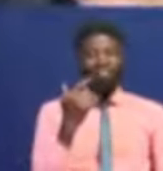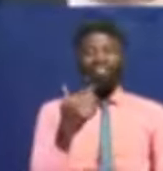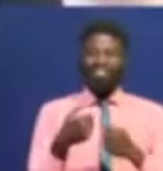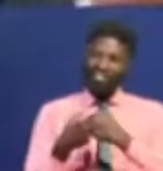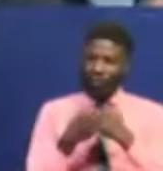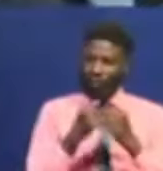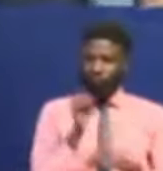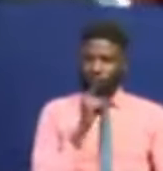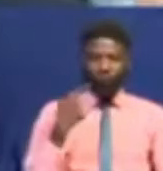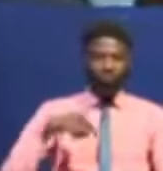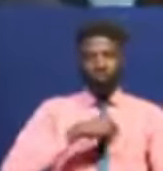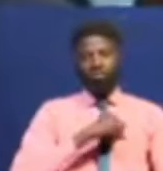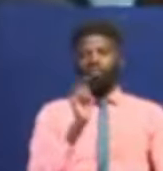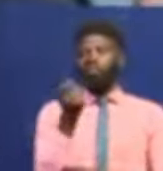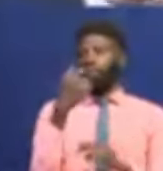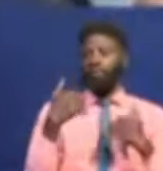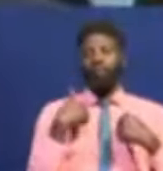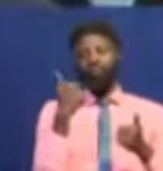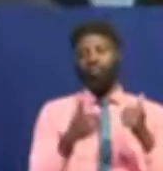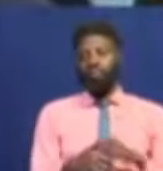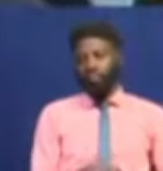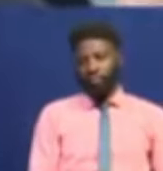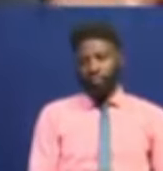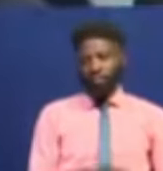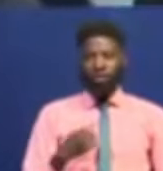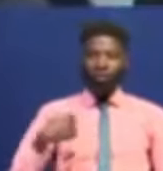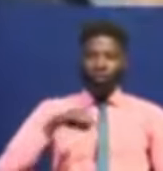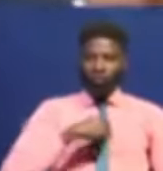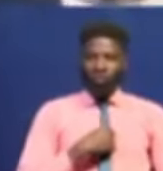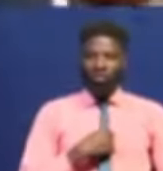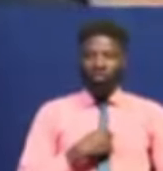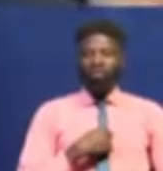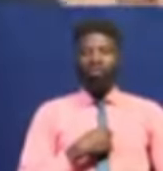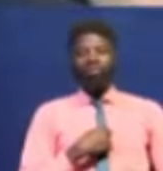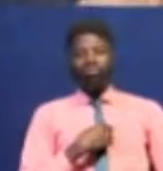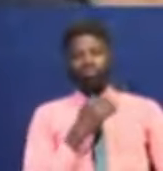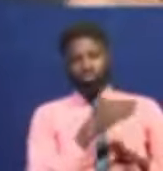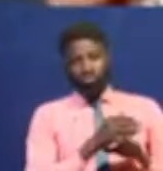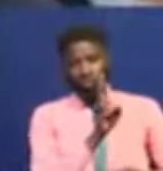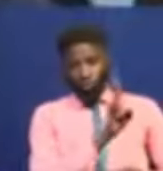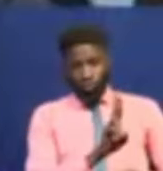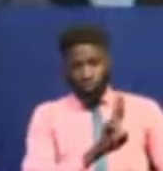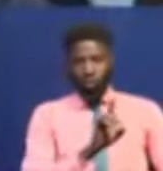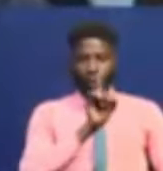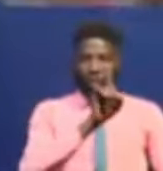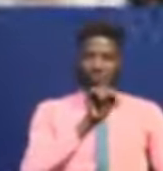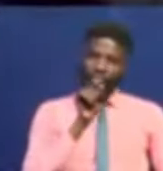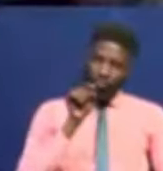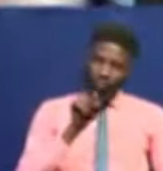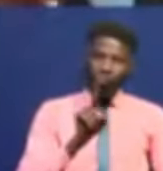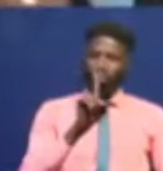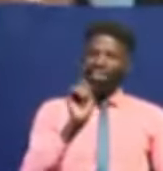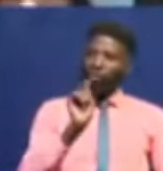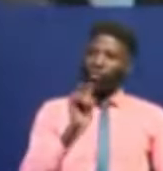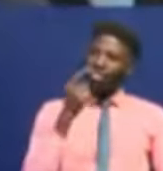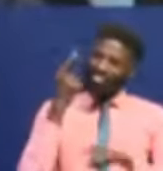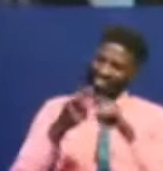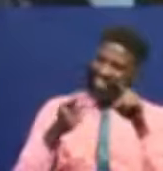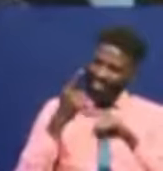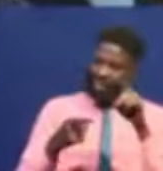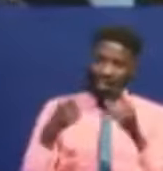biggest challenge that we have as a nation is that we are spending 1.1 trillion every year